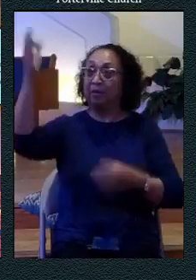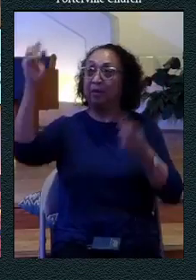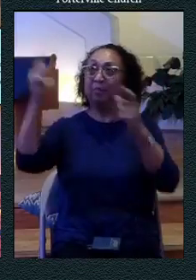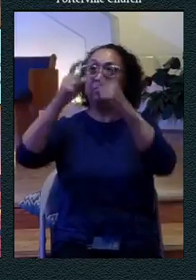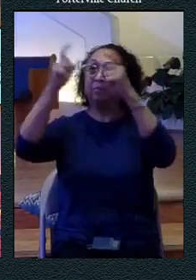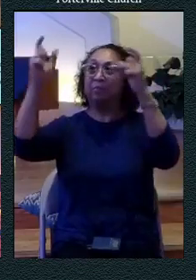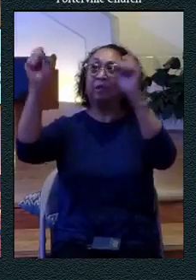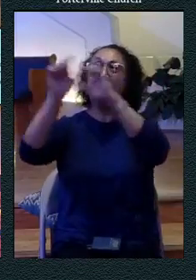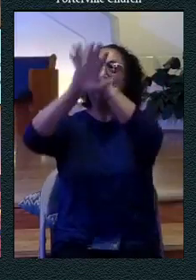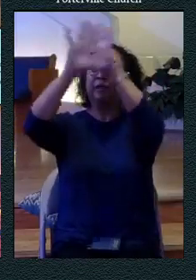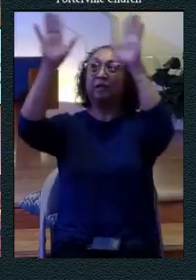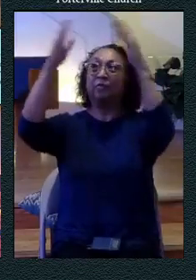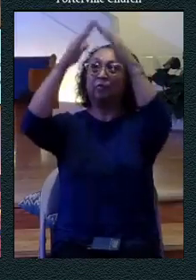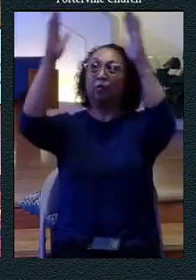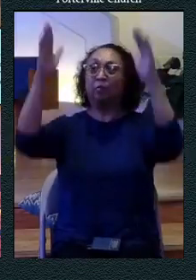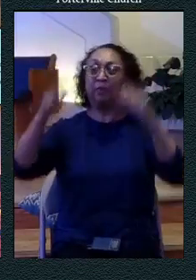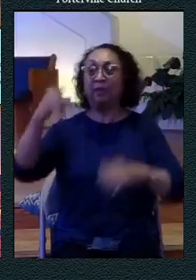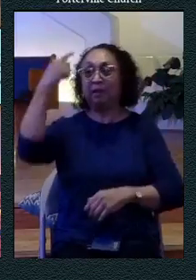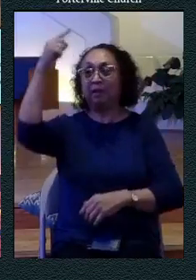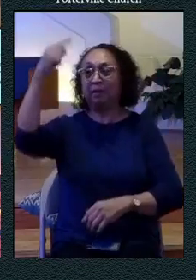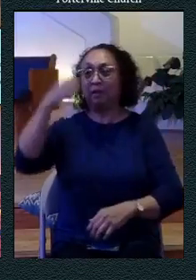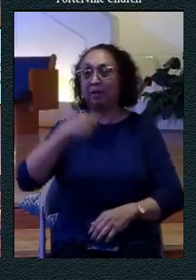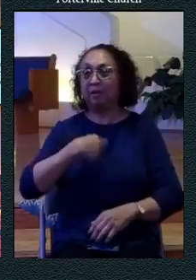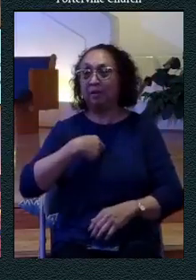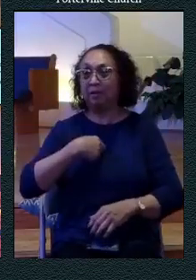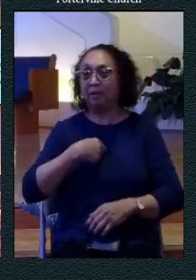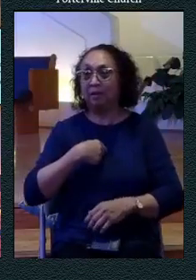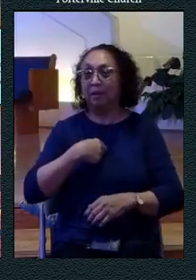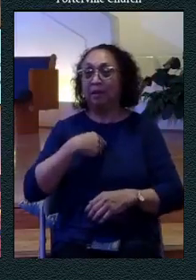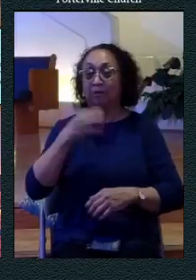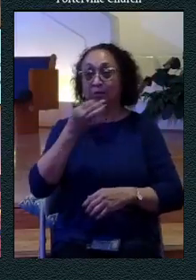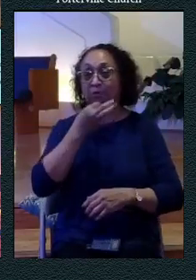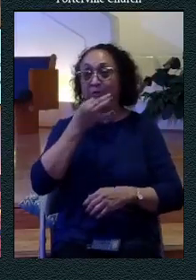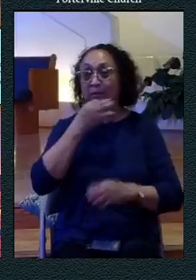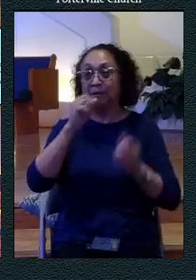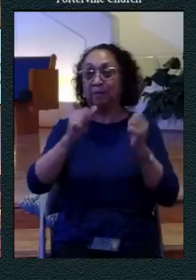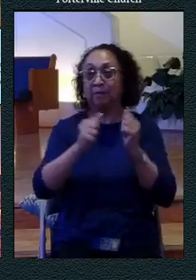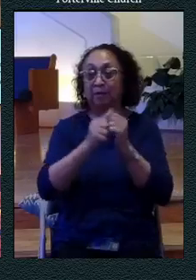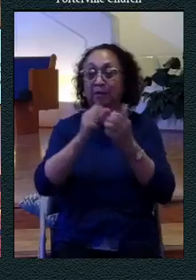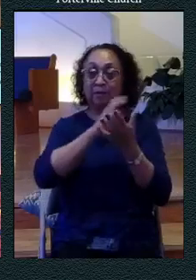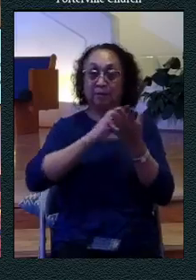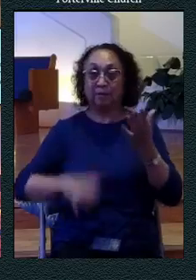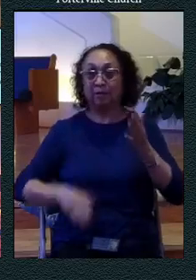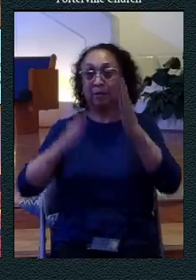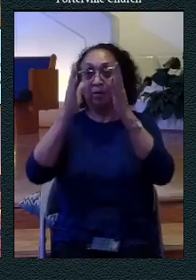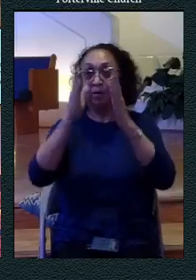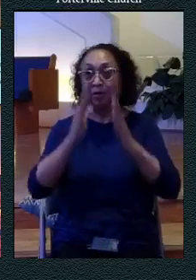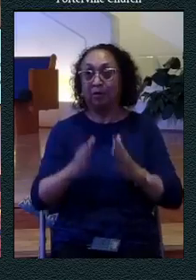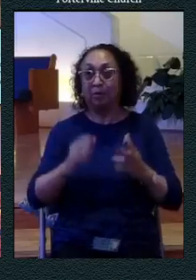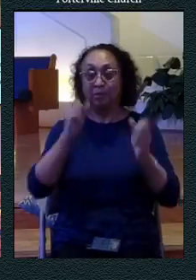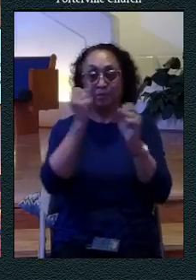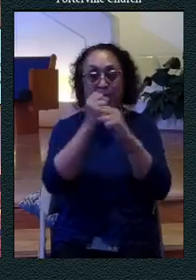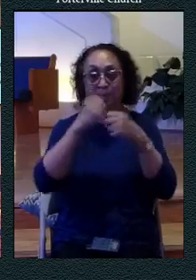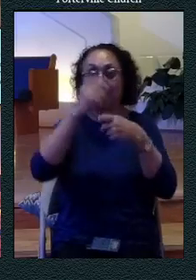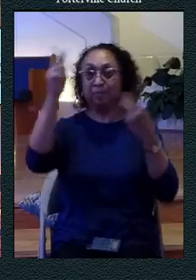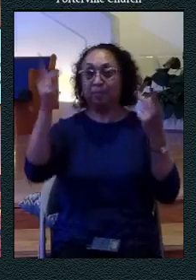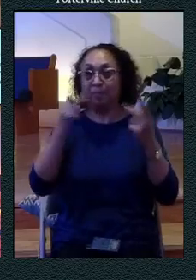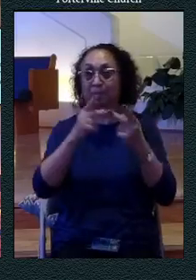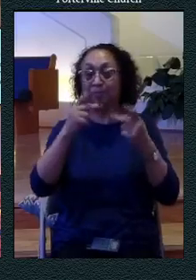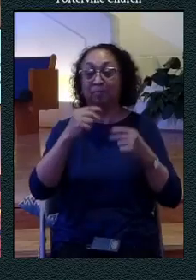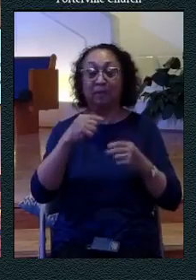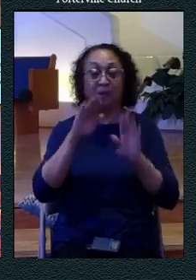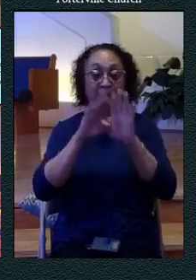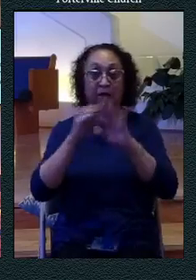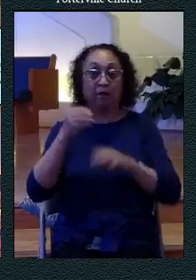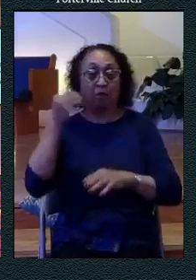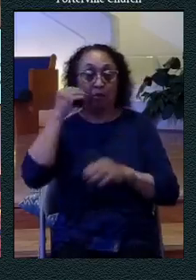in yonder bright mansion for me, and soon with his saints made perfect, at home with